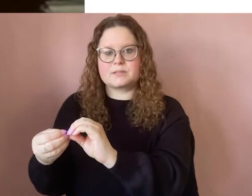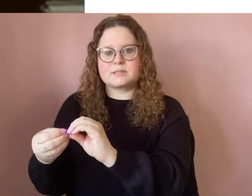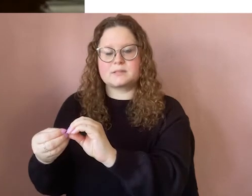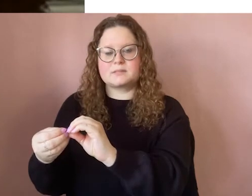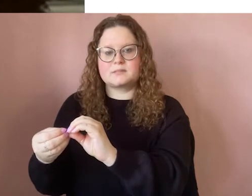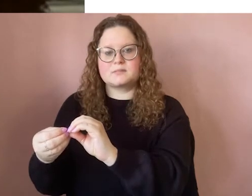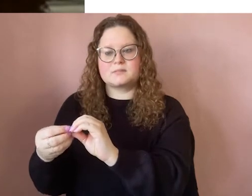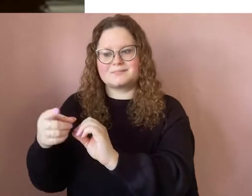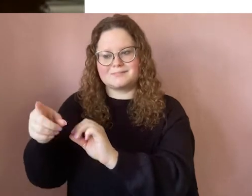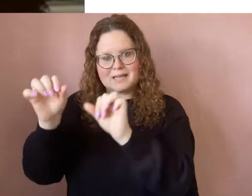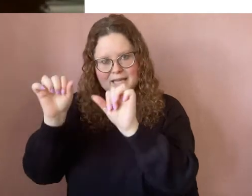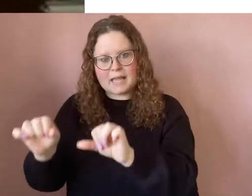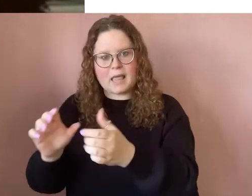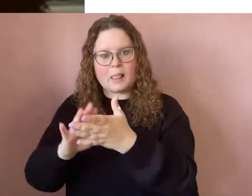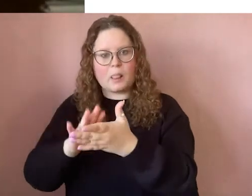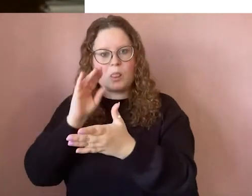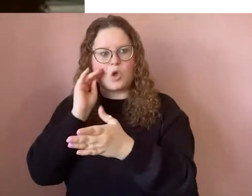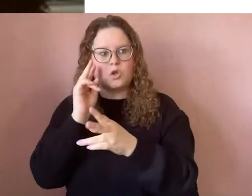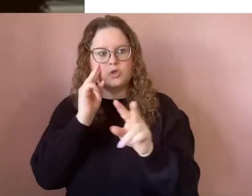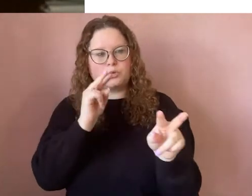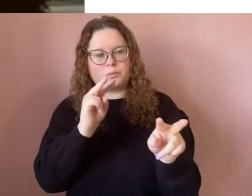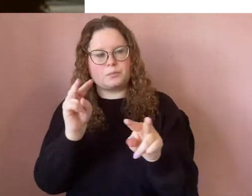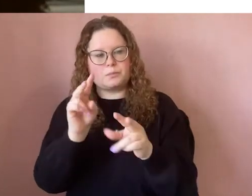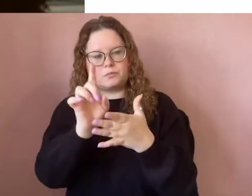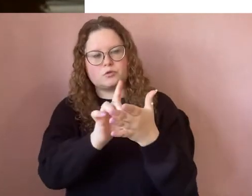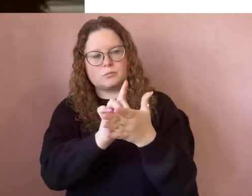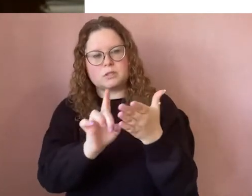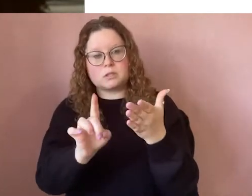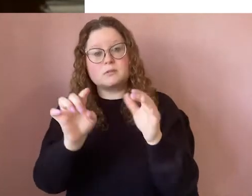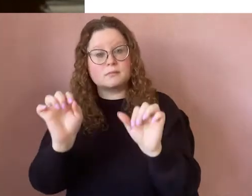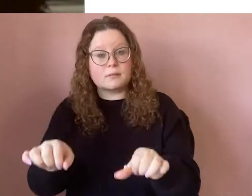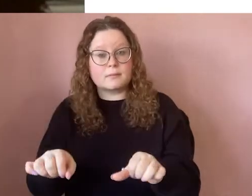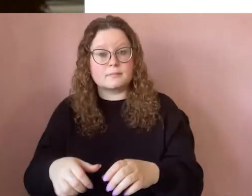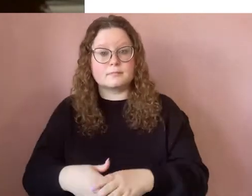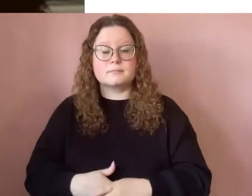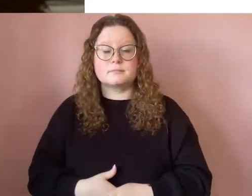they can learn discriminatory behavior and be deployed for those purposes.